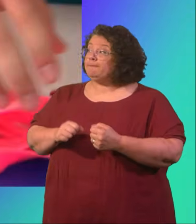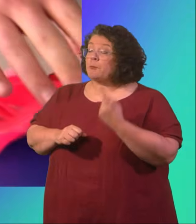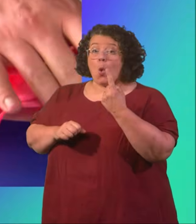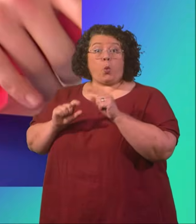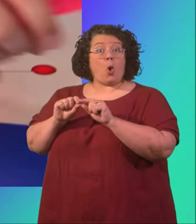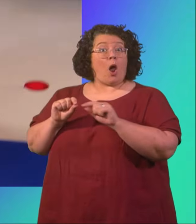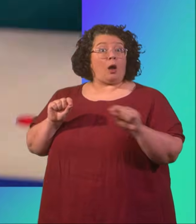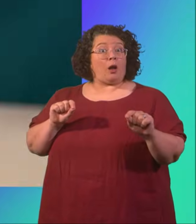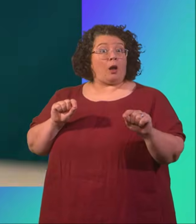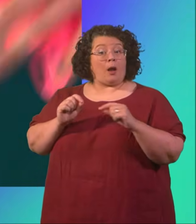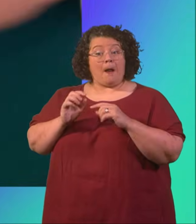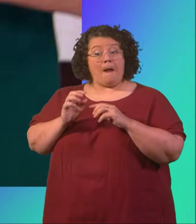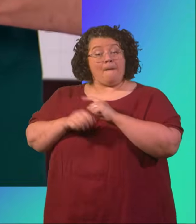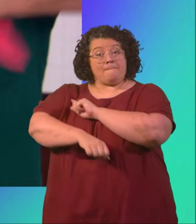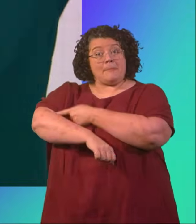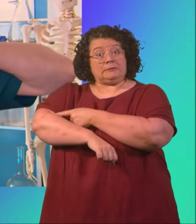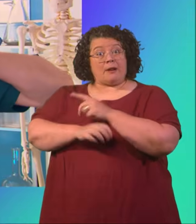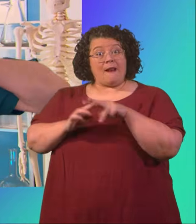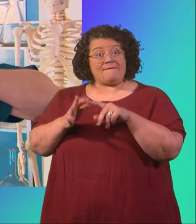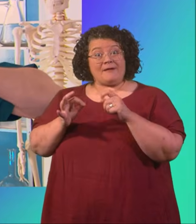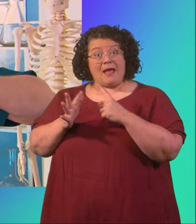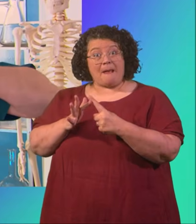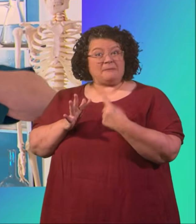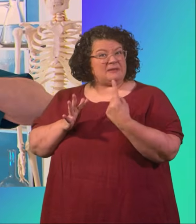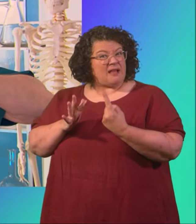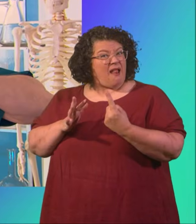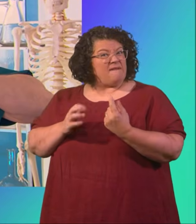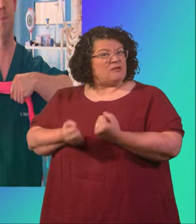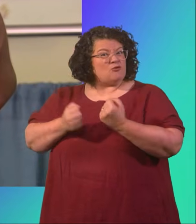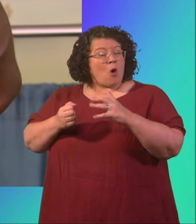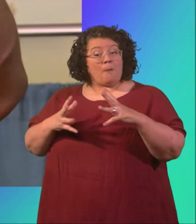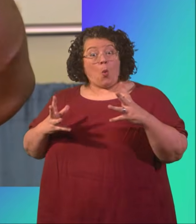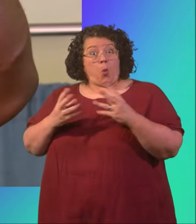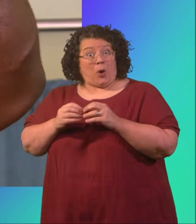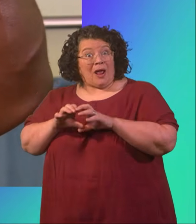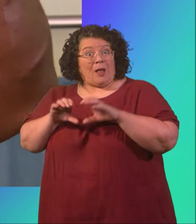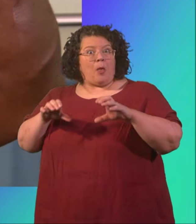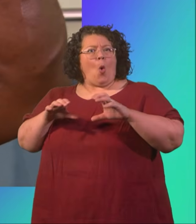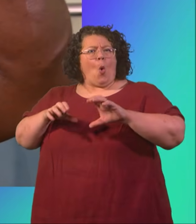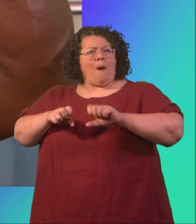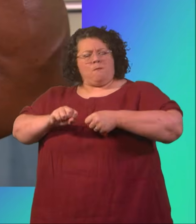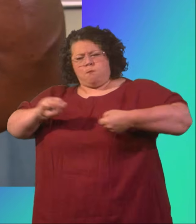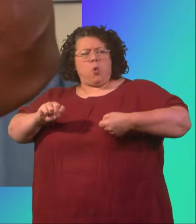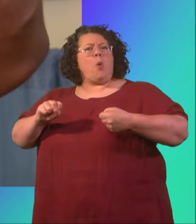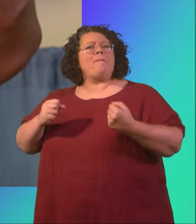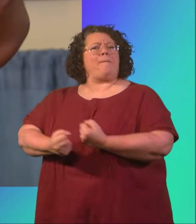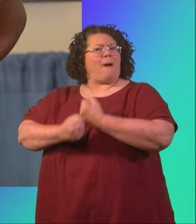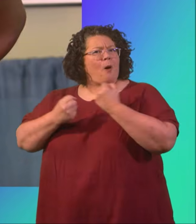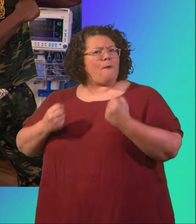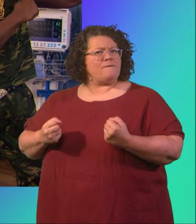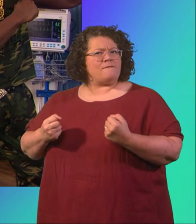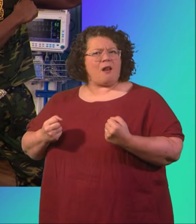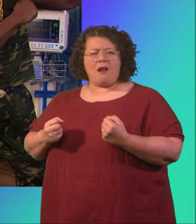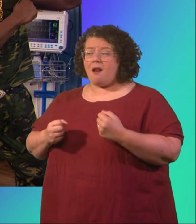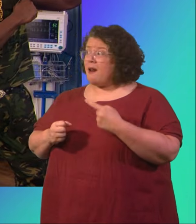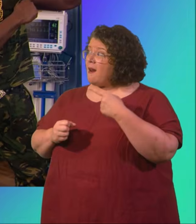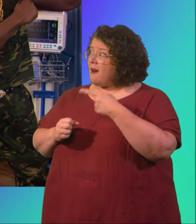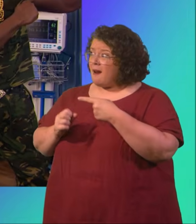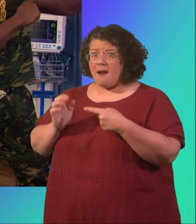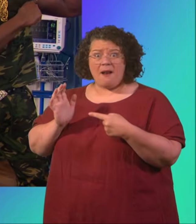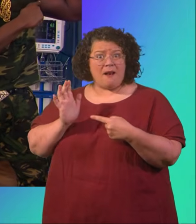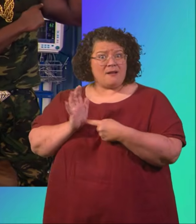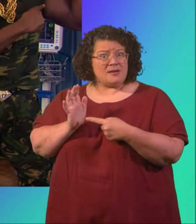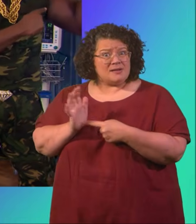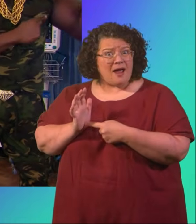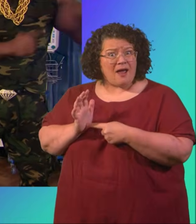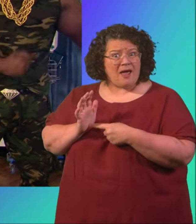when you gather a bunch of them together, they become much more powerful. But Tiny doesn't have any more muscle cells than Chris.